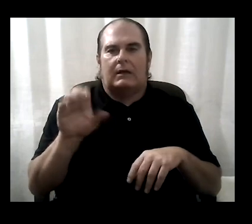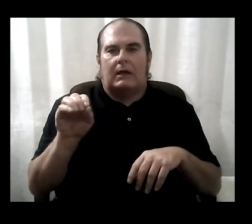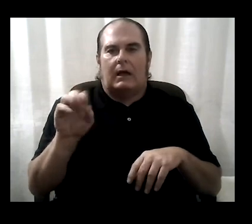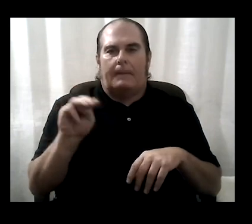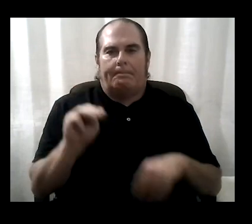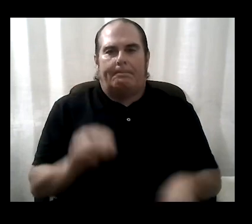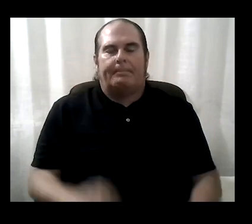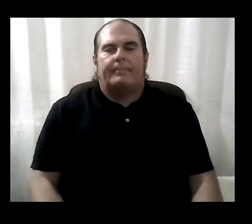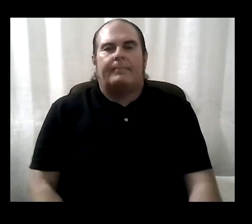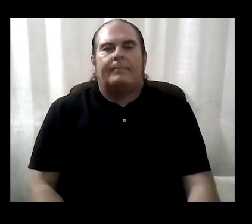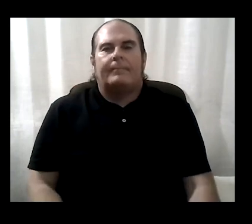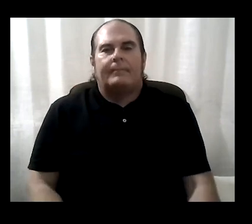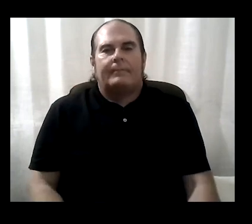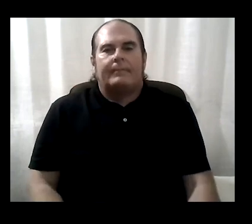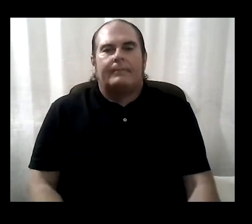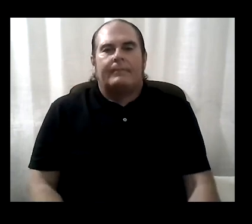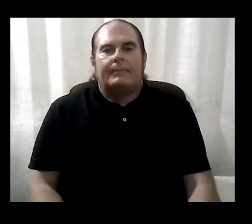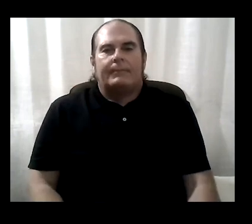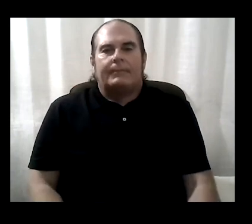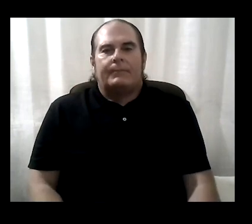txlegis.com.